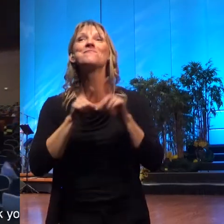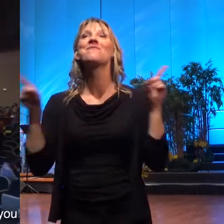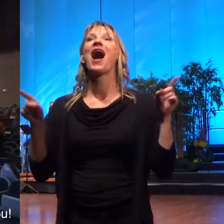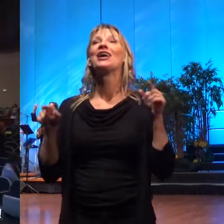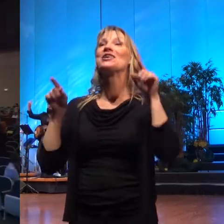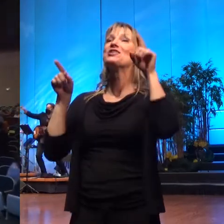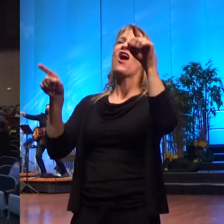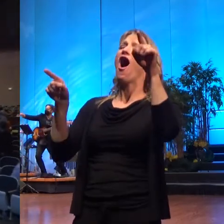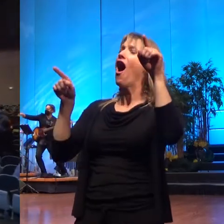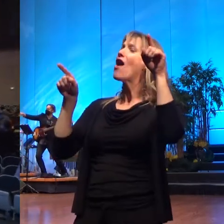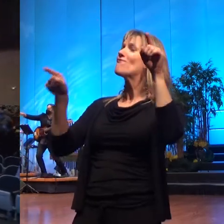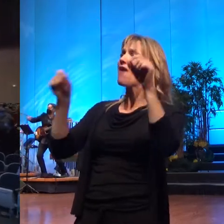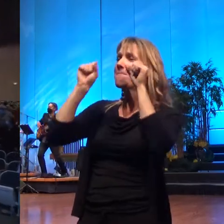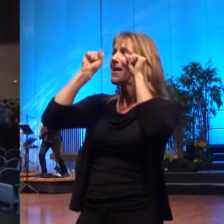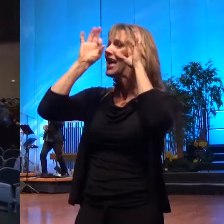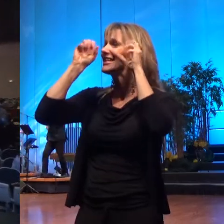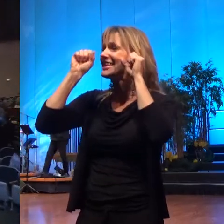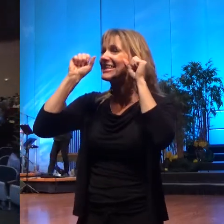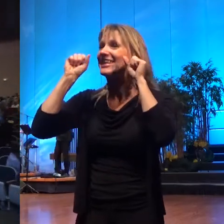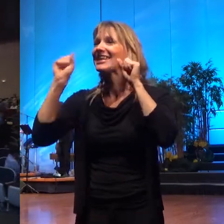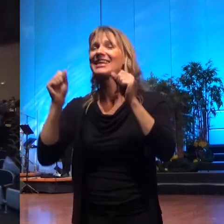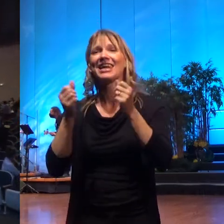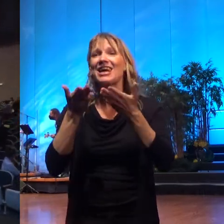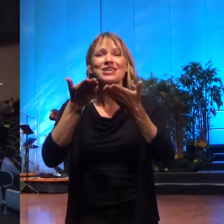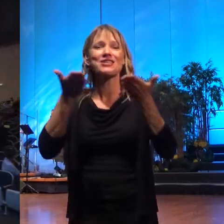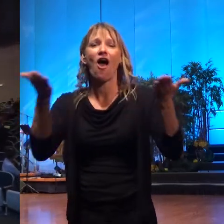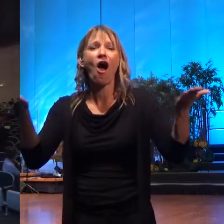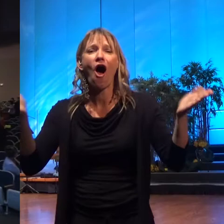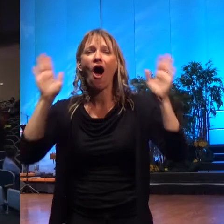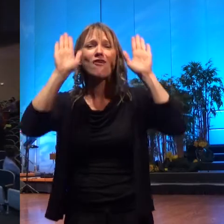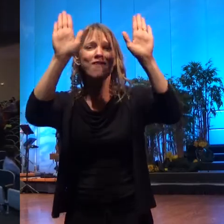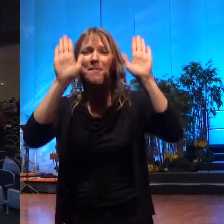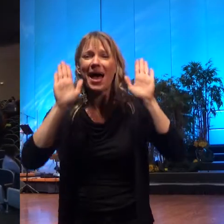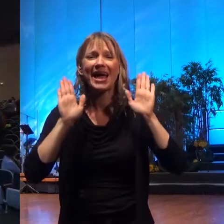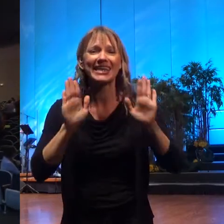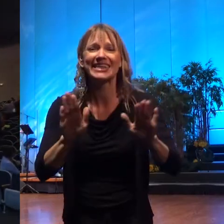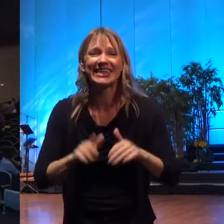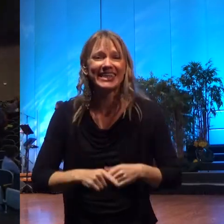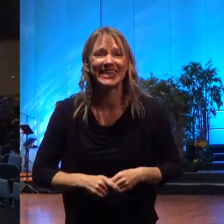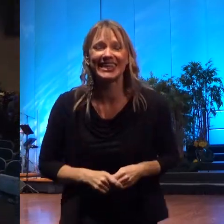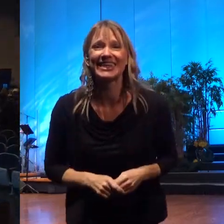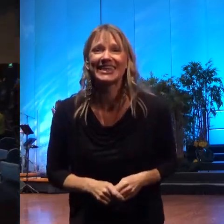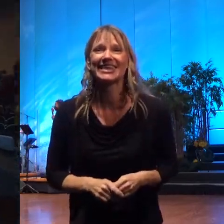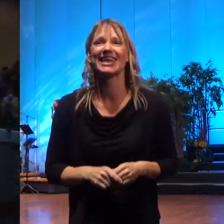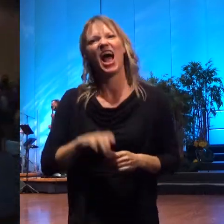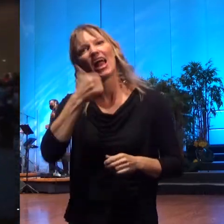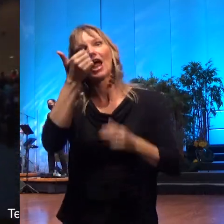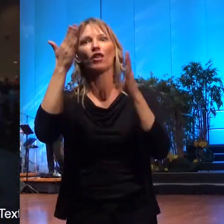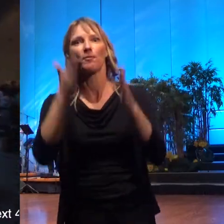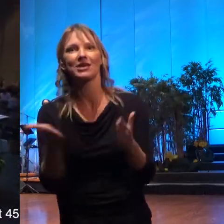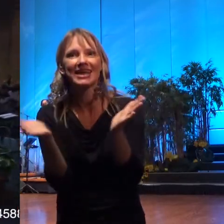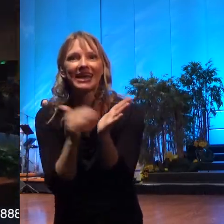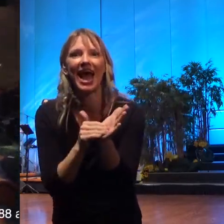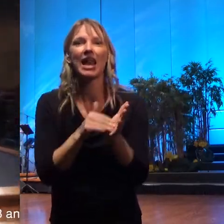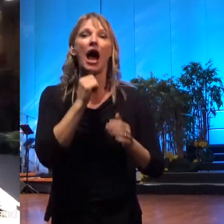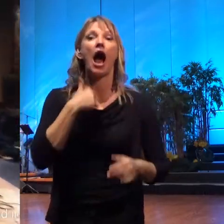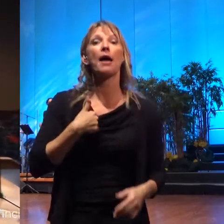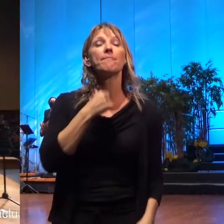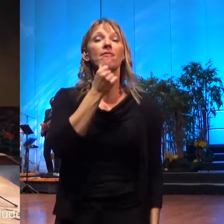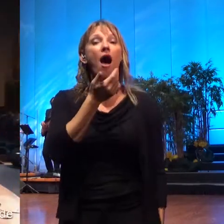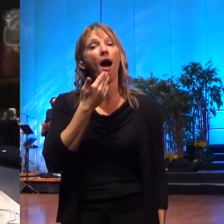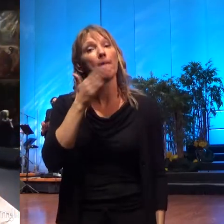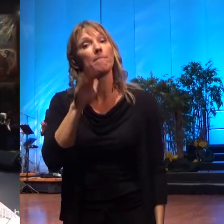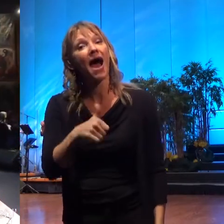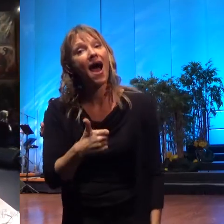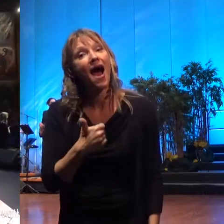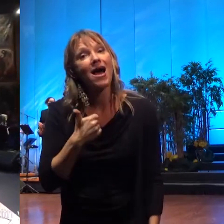myself, but you're amazing. You're amazing. And somebody else again, go on.